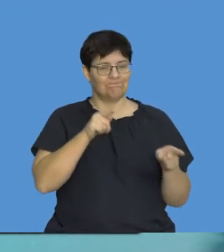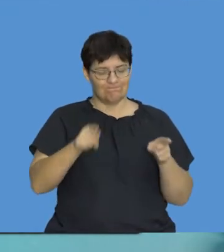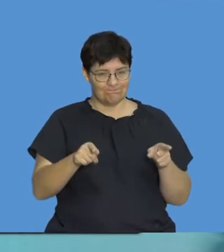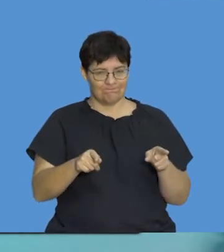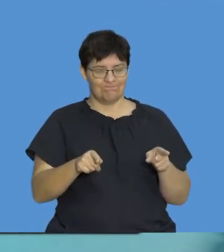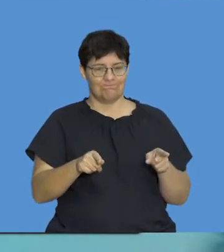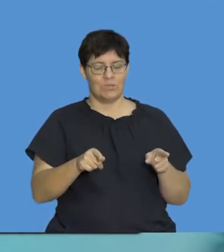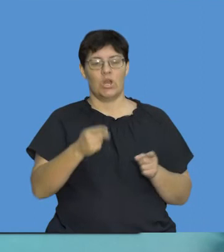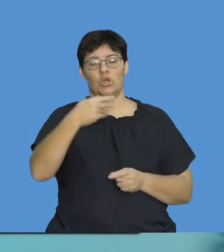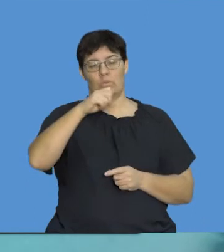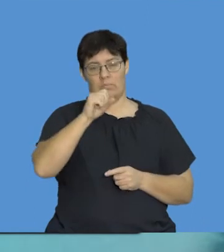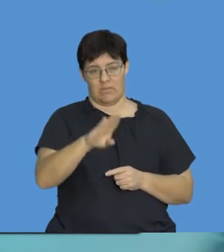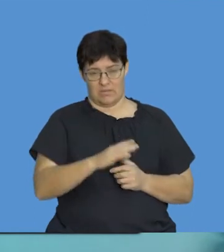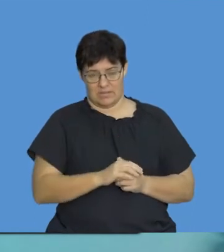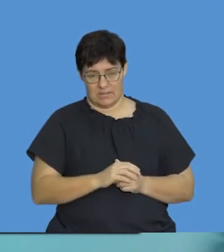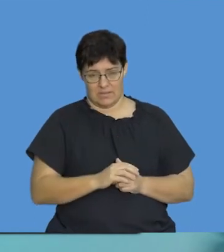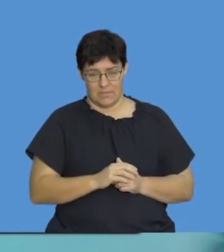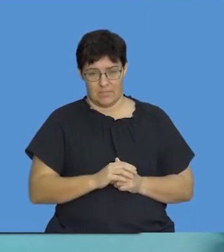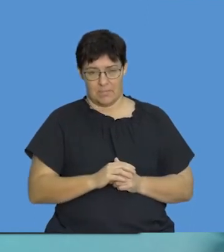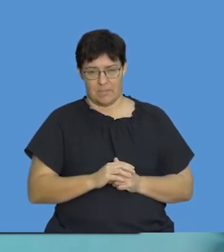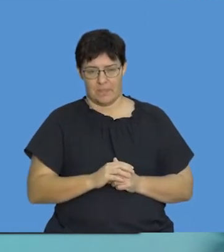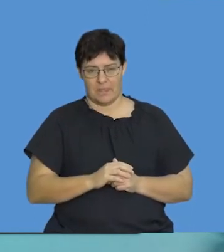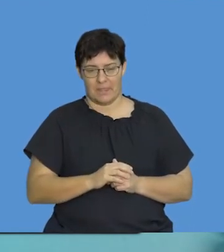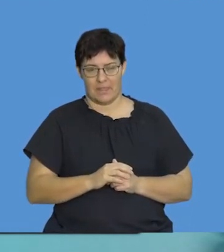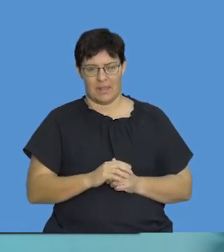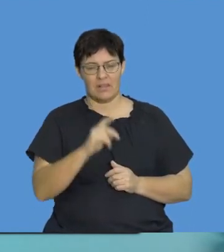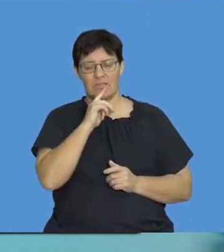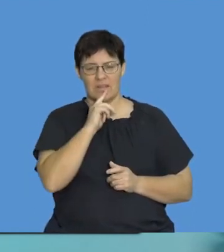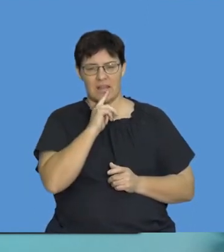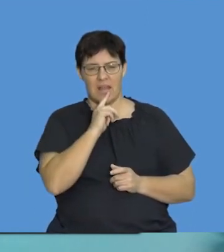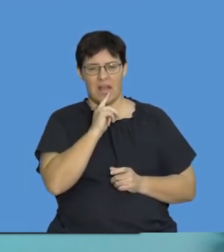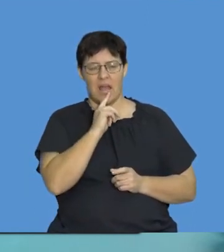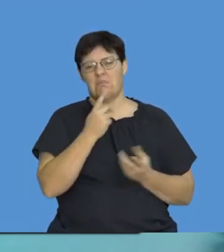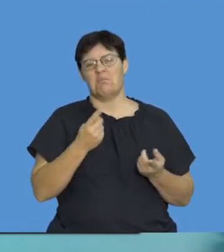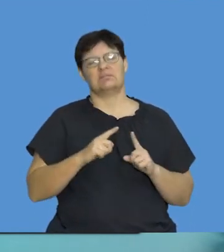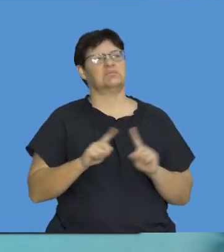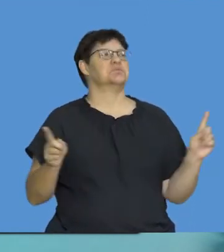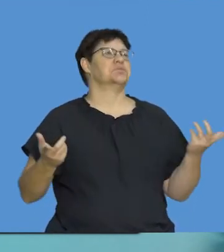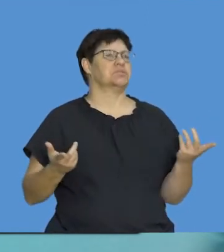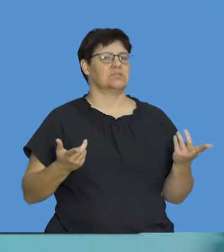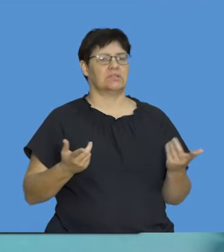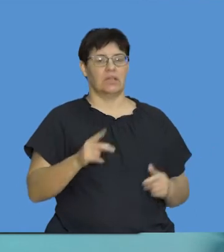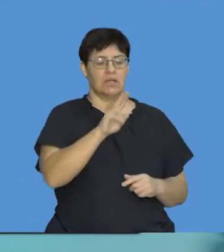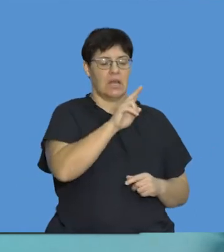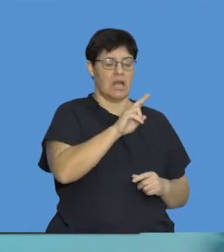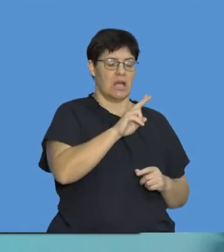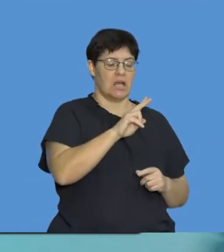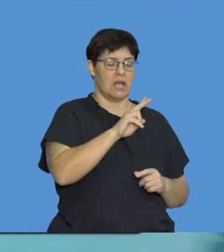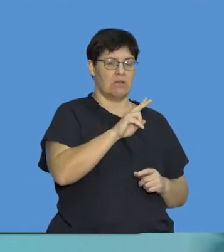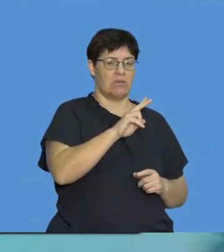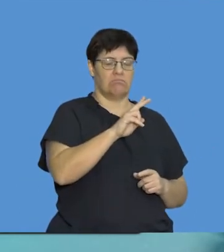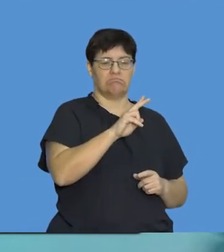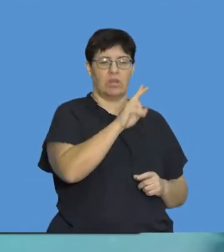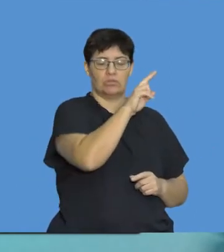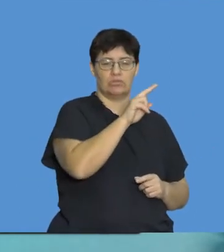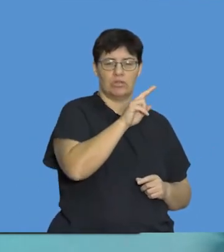cubes, right? Remember, at times you get a sum, a difference of two squares, but this one will